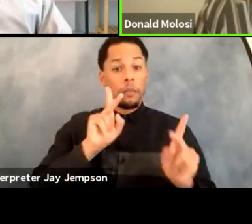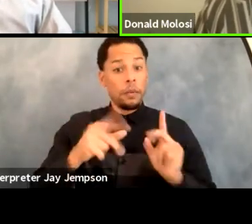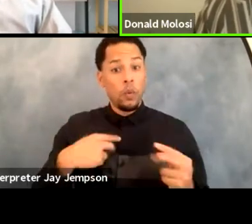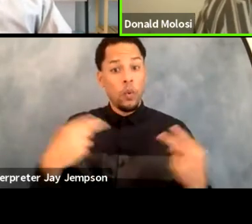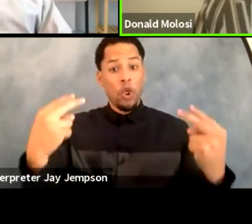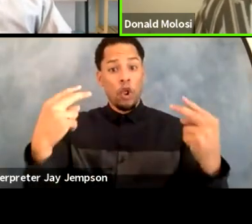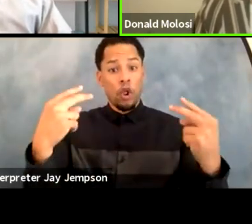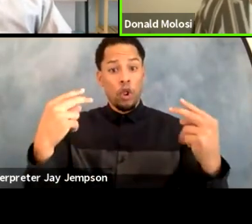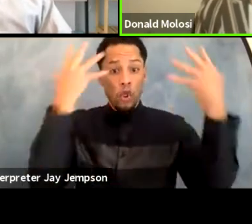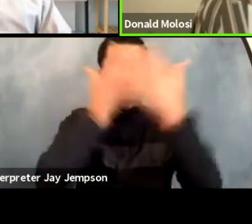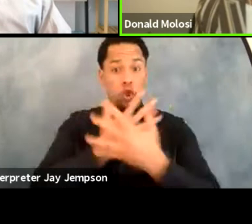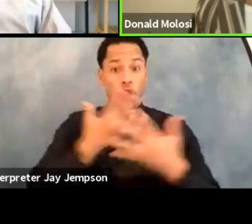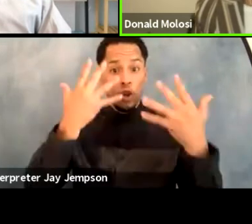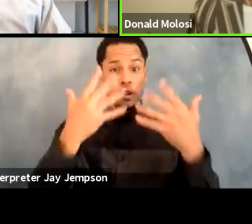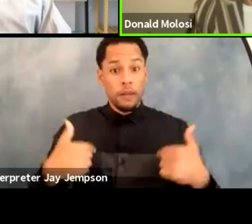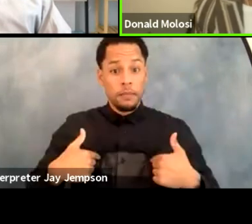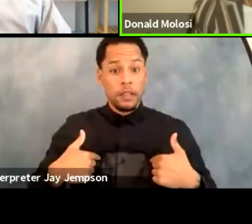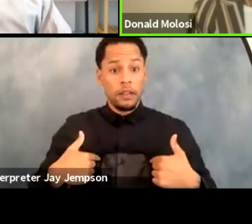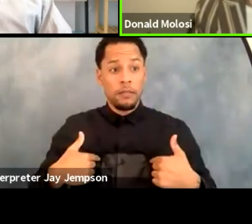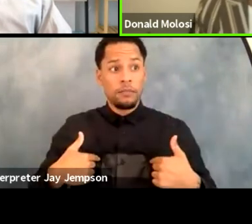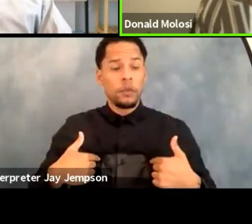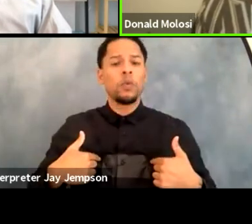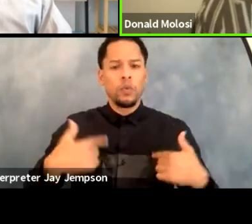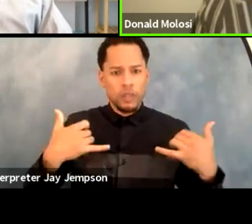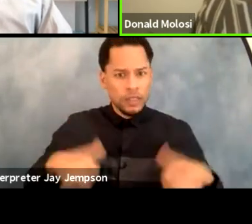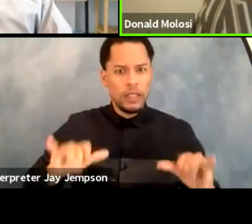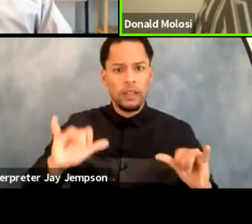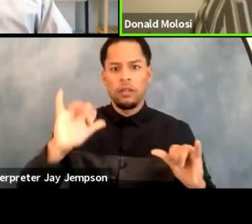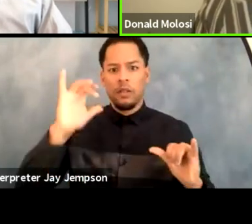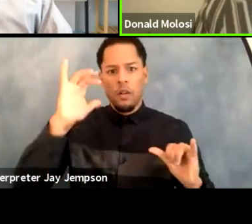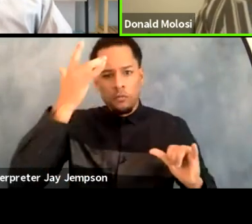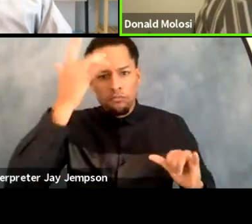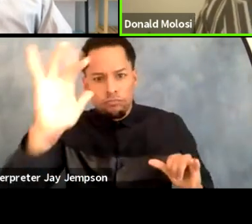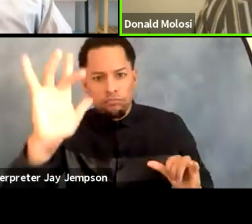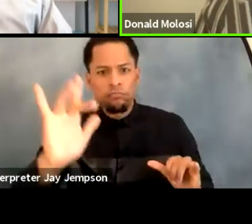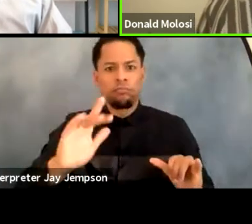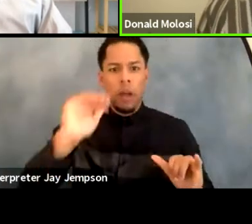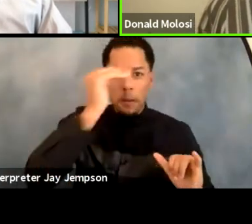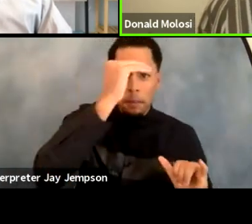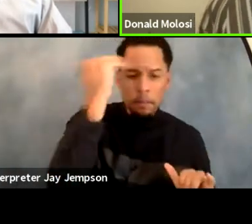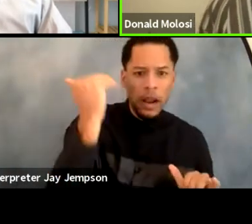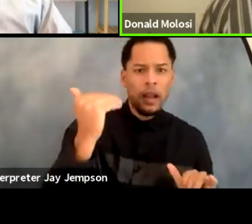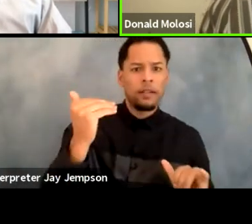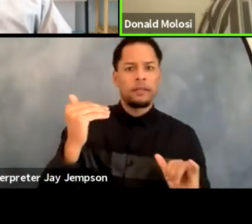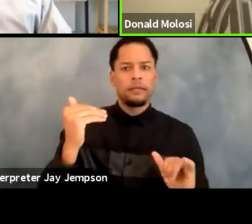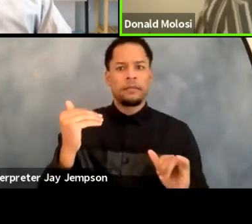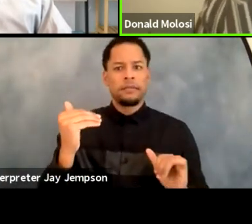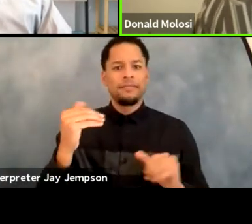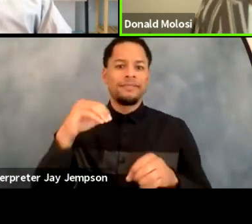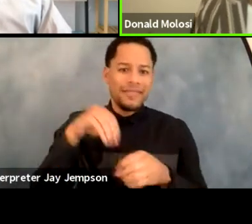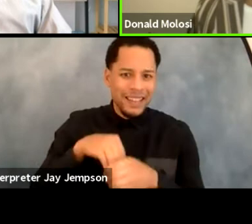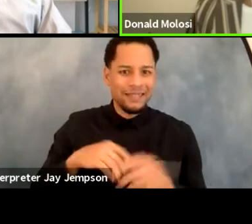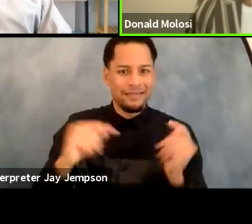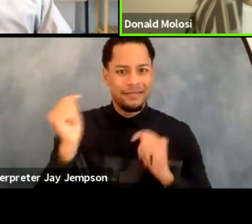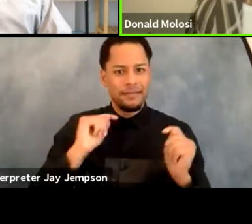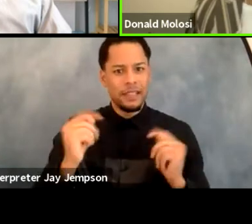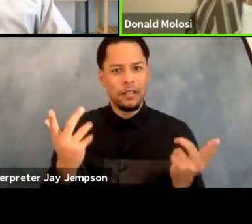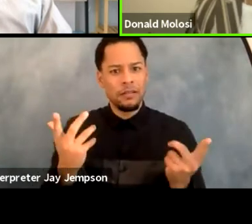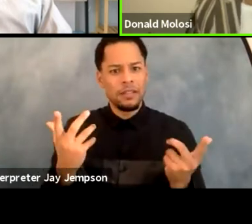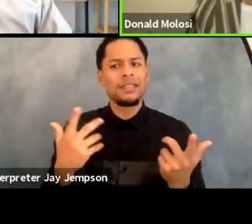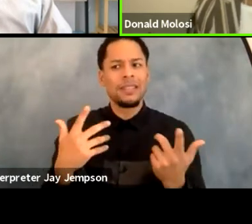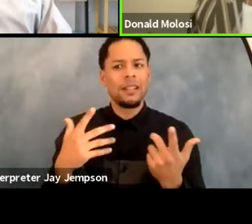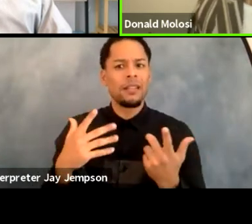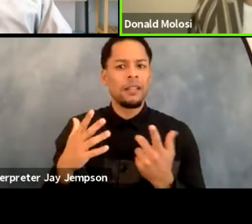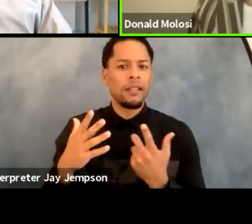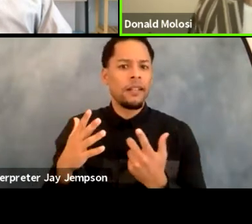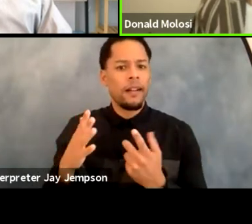and intelligent and Black in theater. One of the things that I had to talk, because